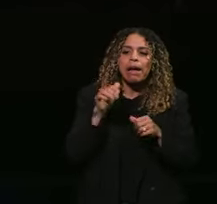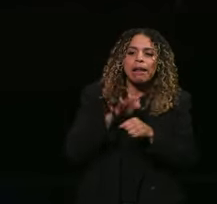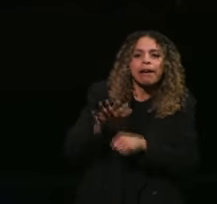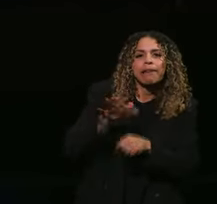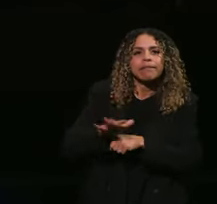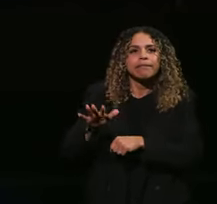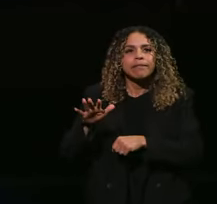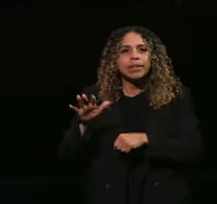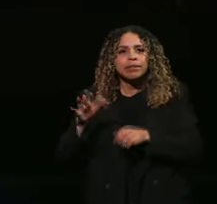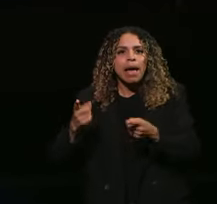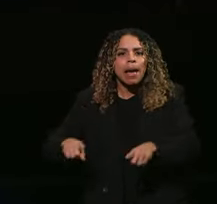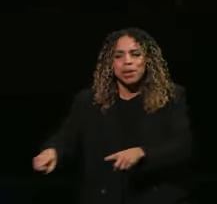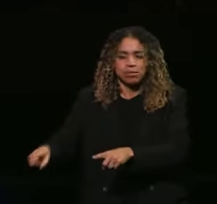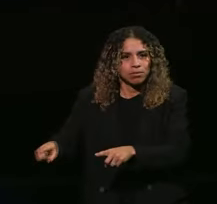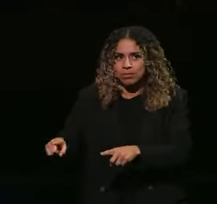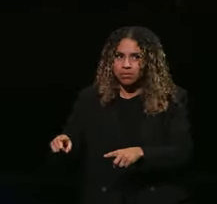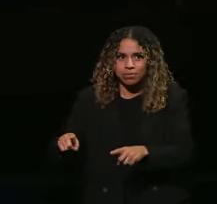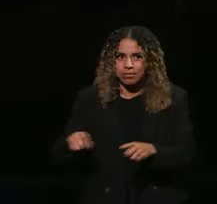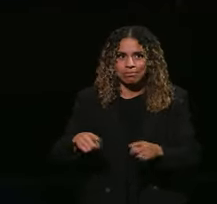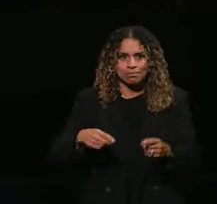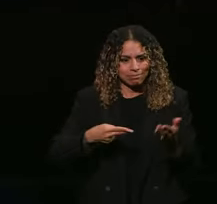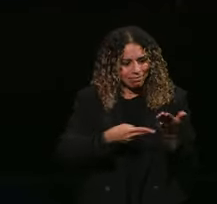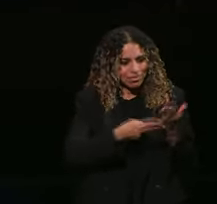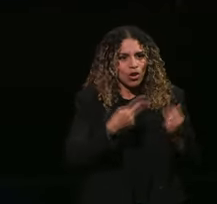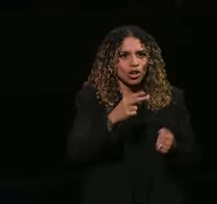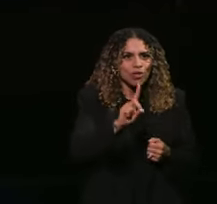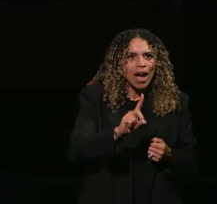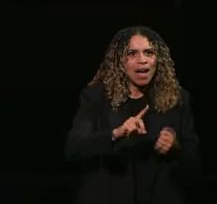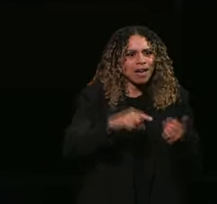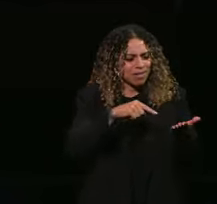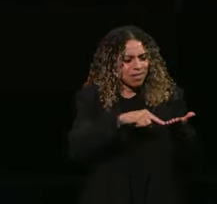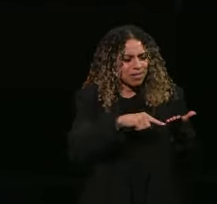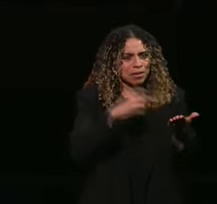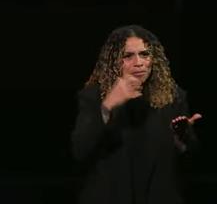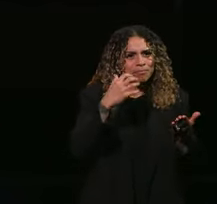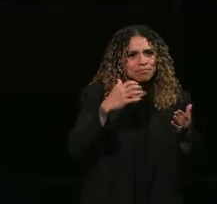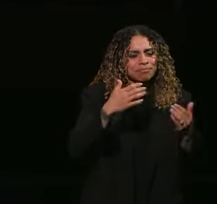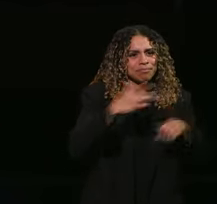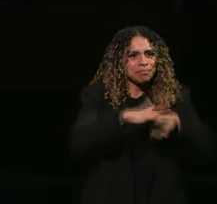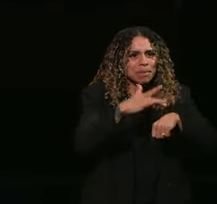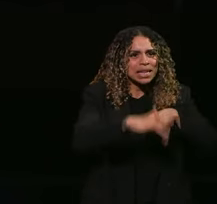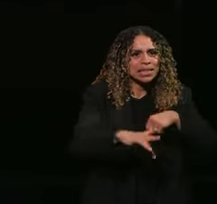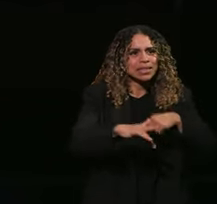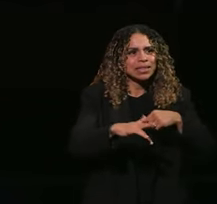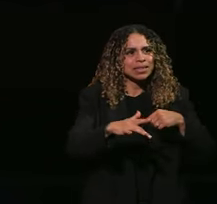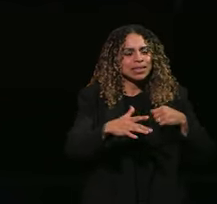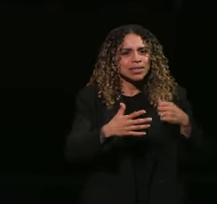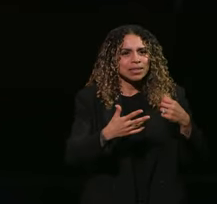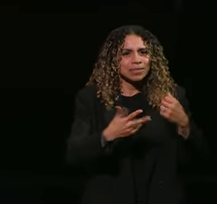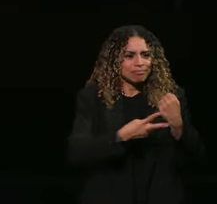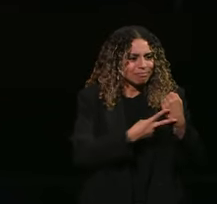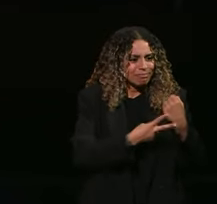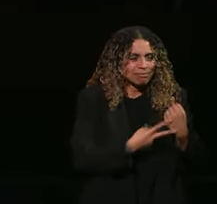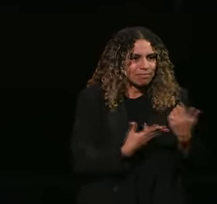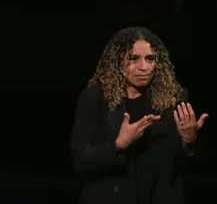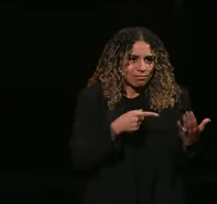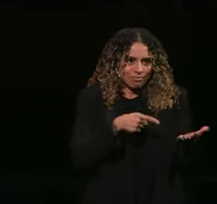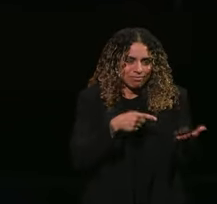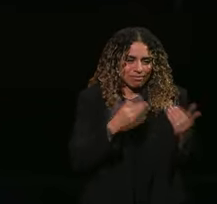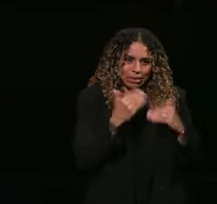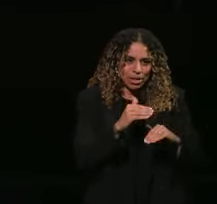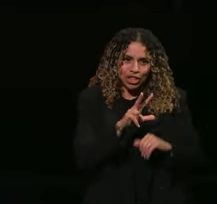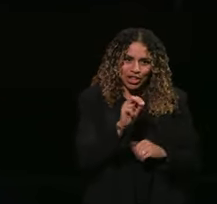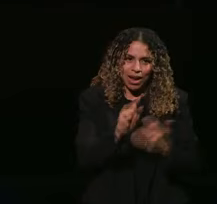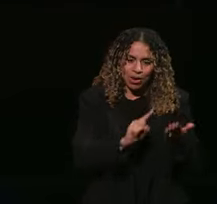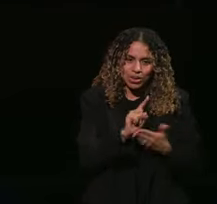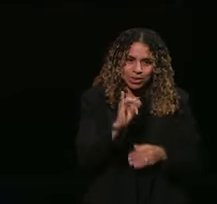really specific and careful in what I'm filming because I was out of everything. Yeah, a